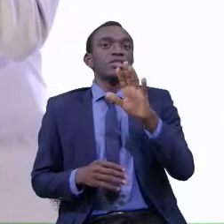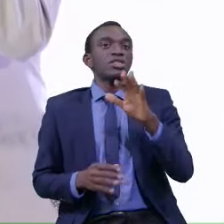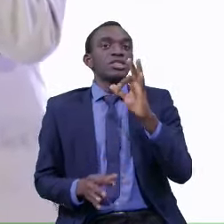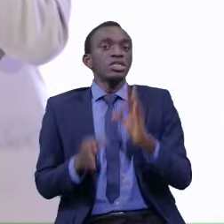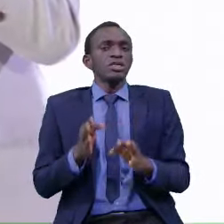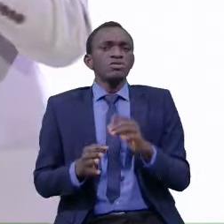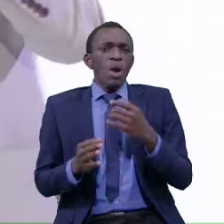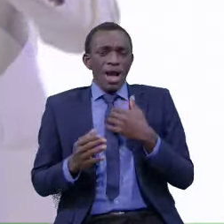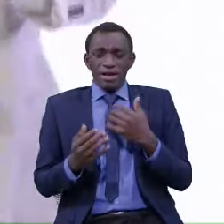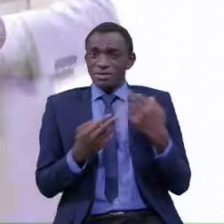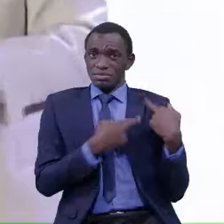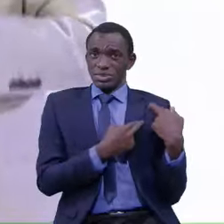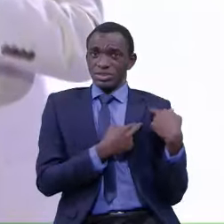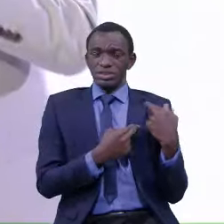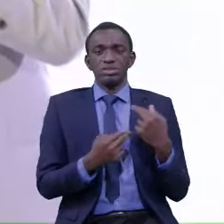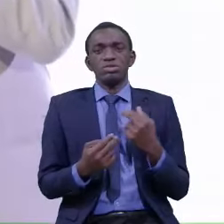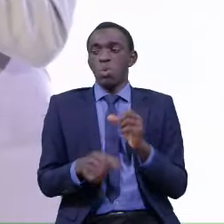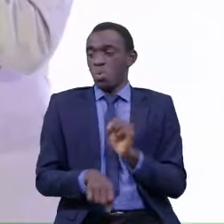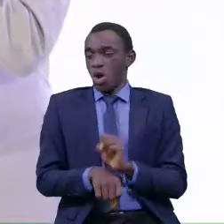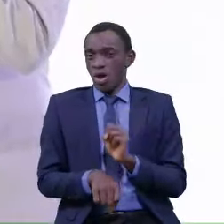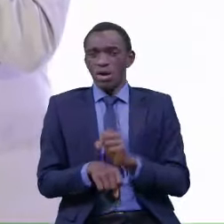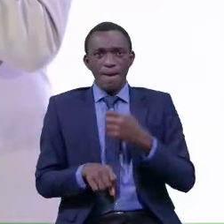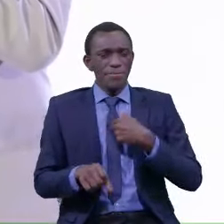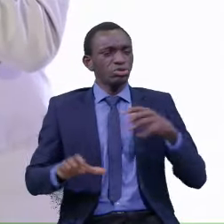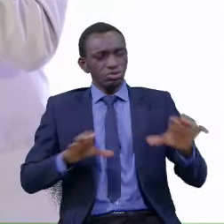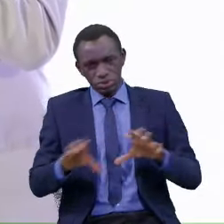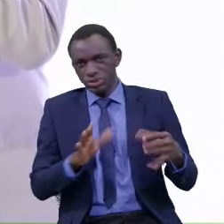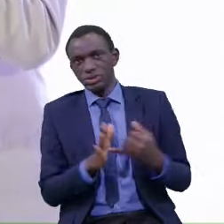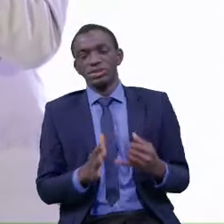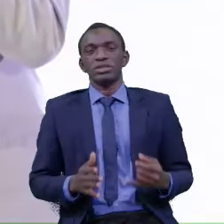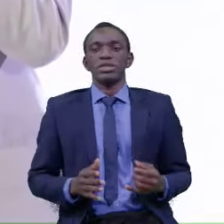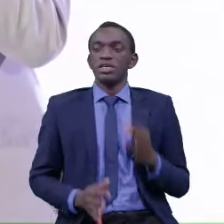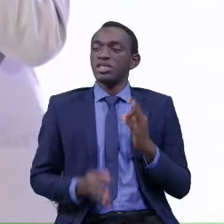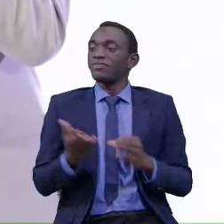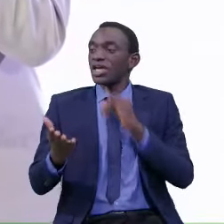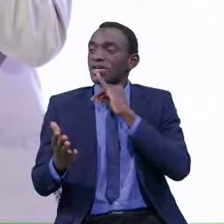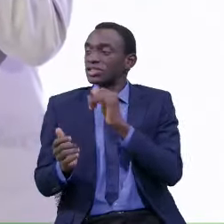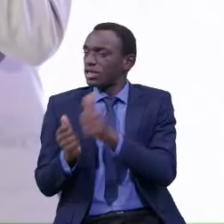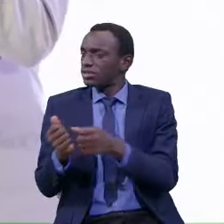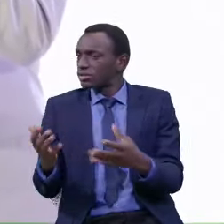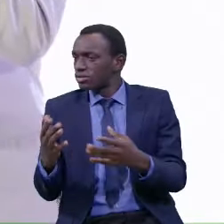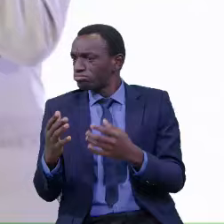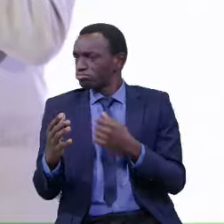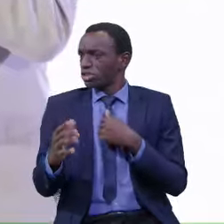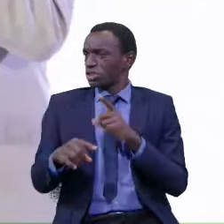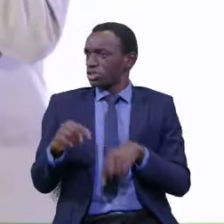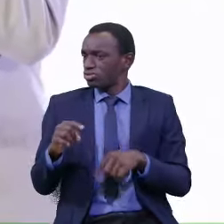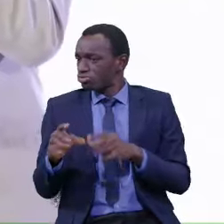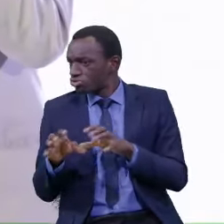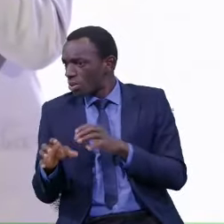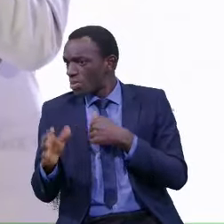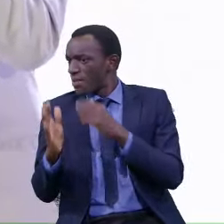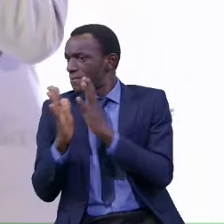there, I do it. If there's something to pray about there, I